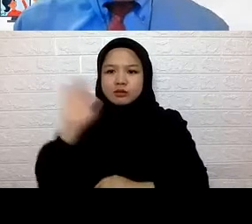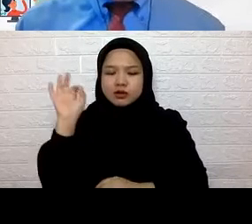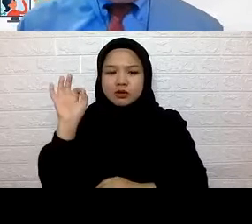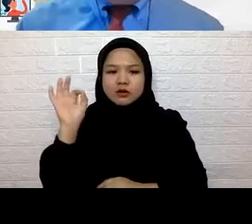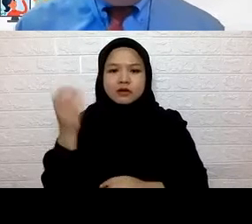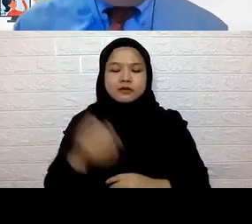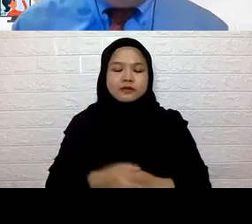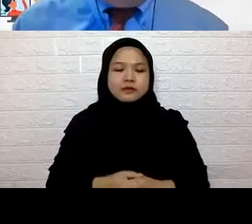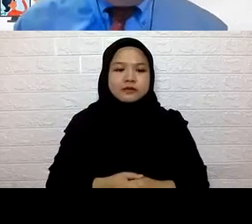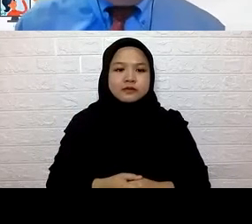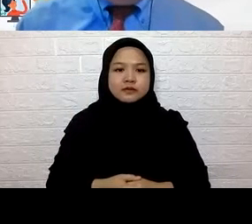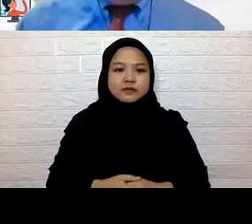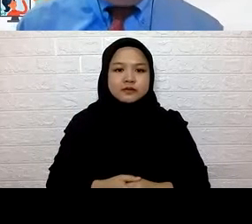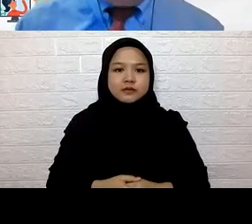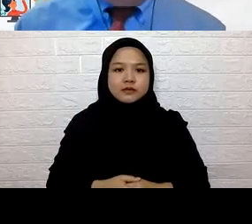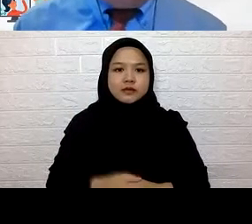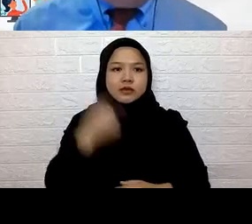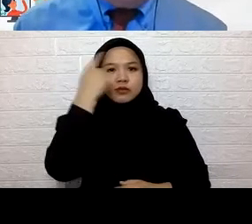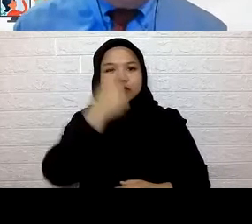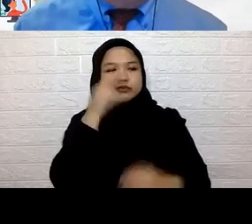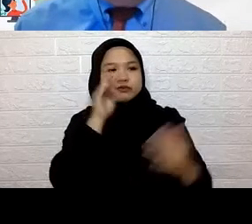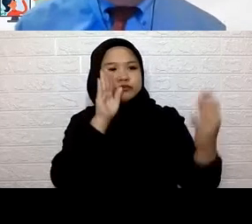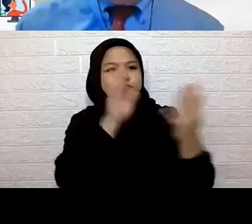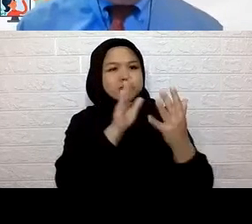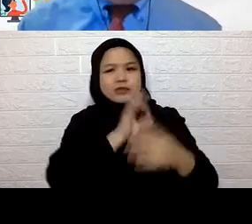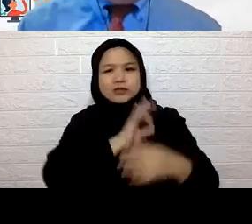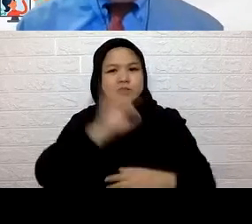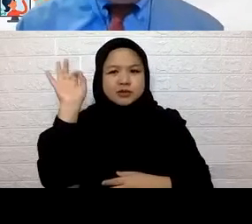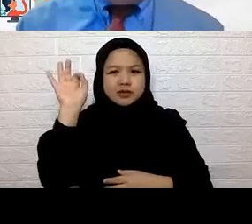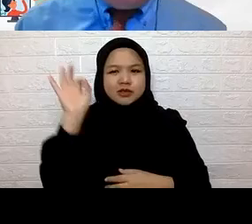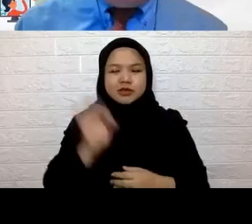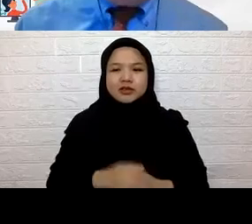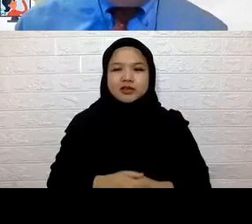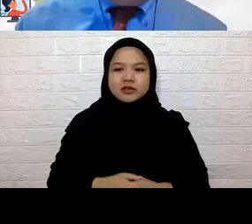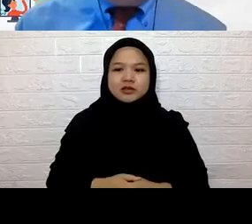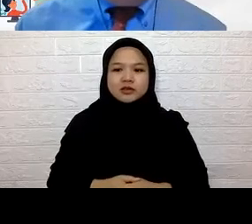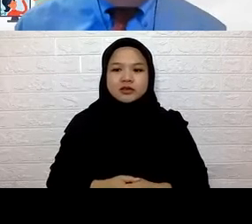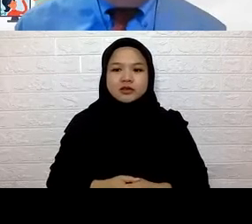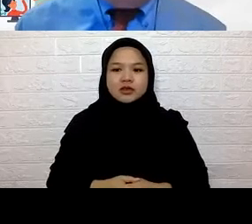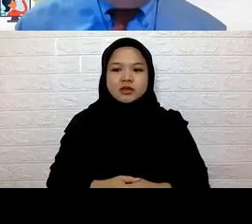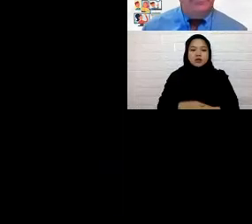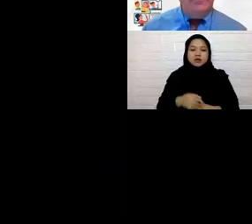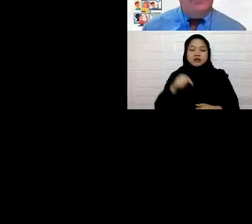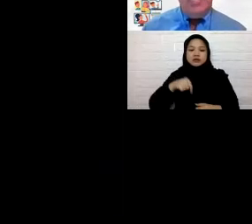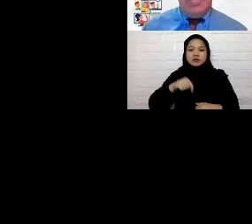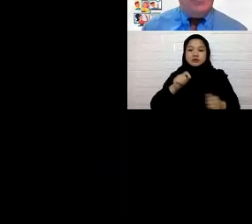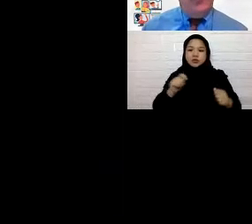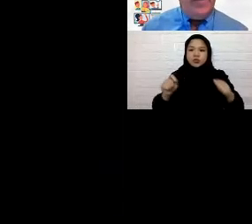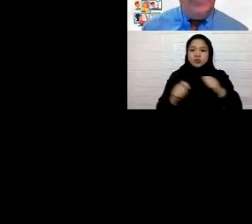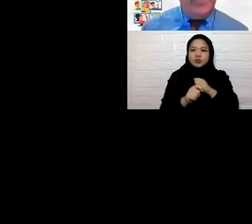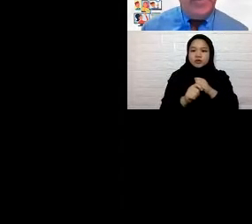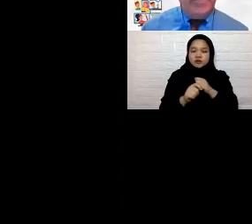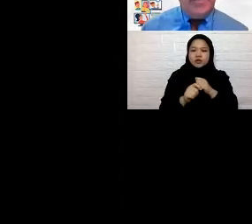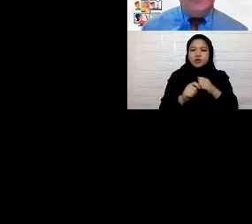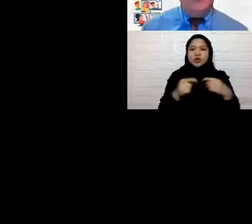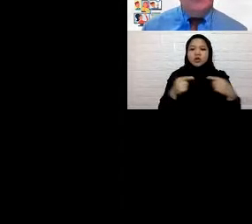relationship. Number two, who do we aim to serve? Technology can be very expensive. I know that in